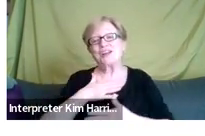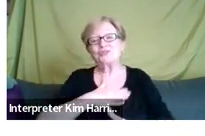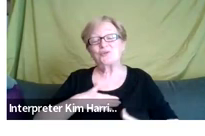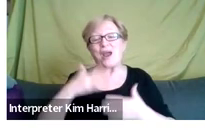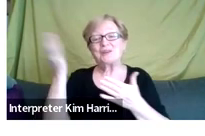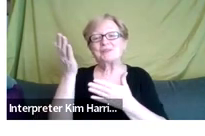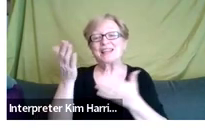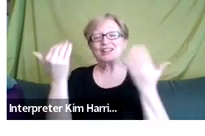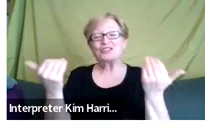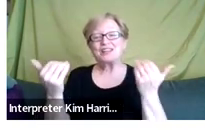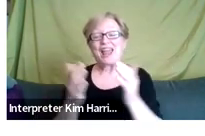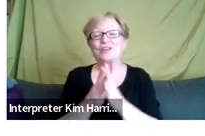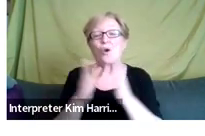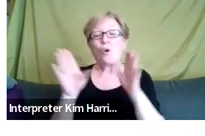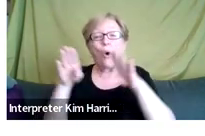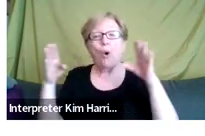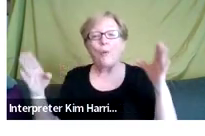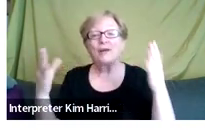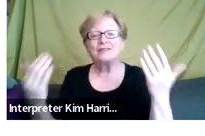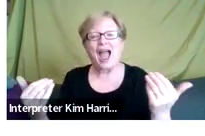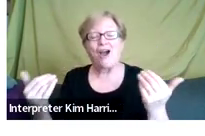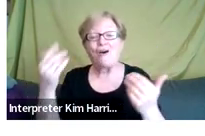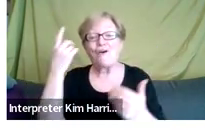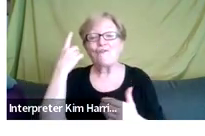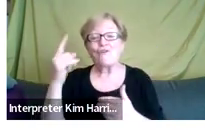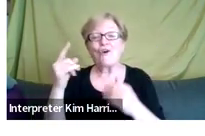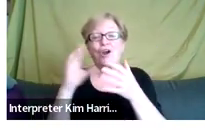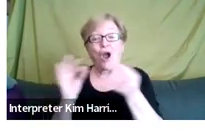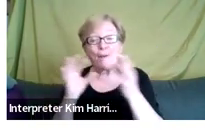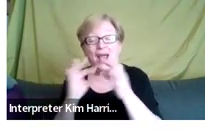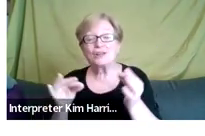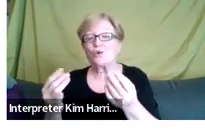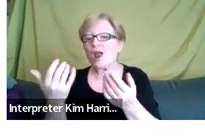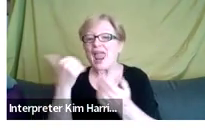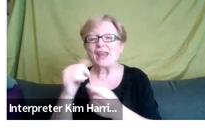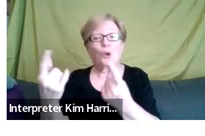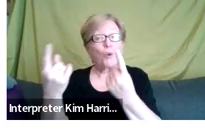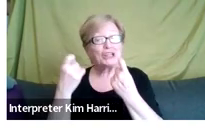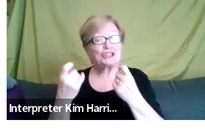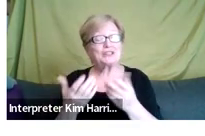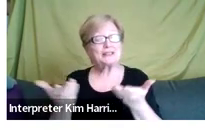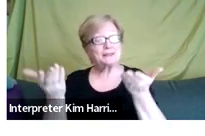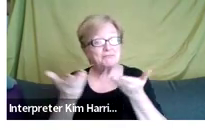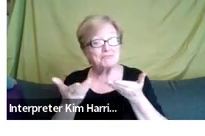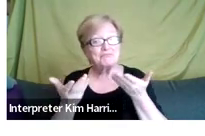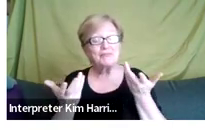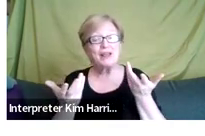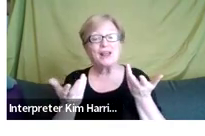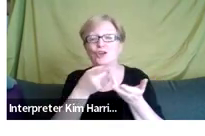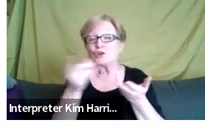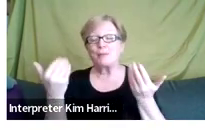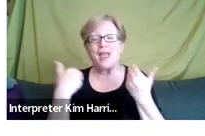going to open it up for, comments and questions, that you may have.